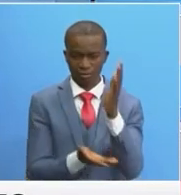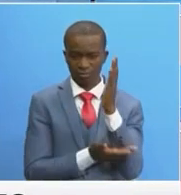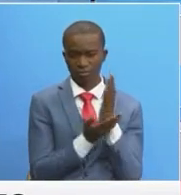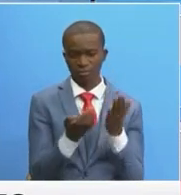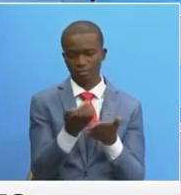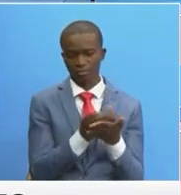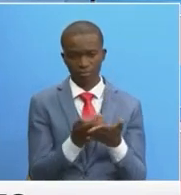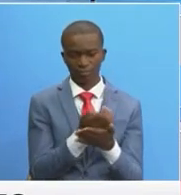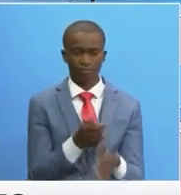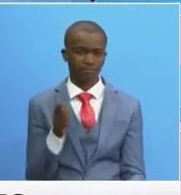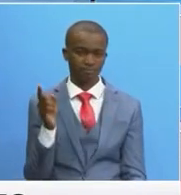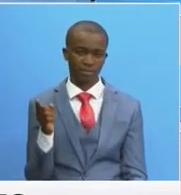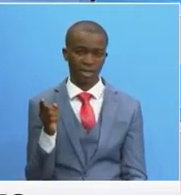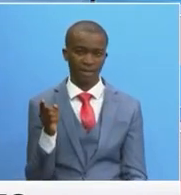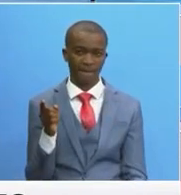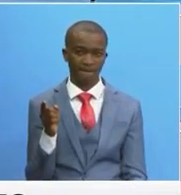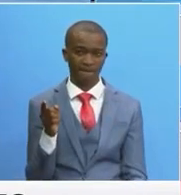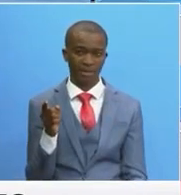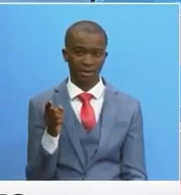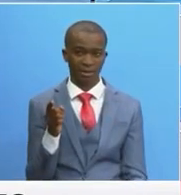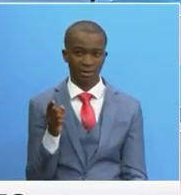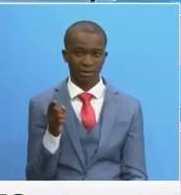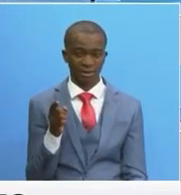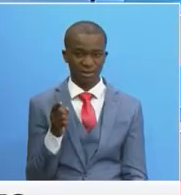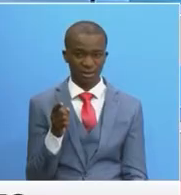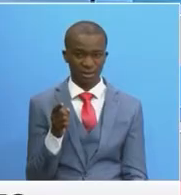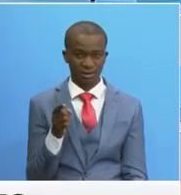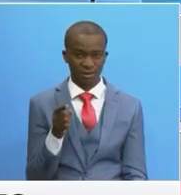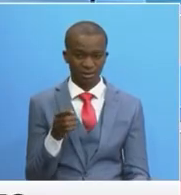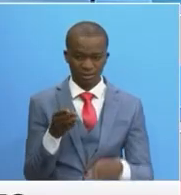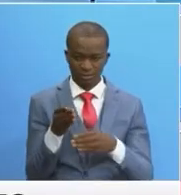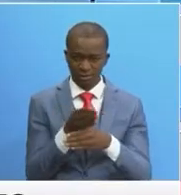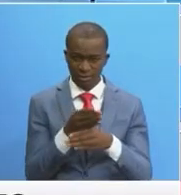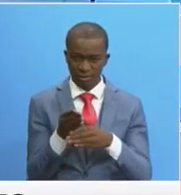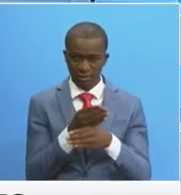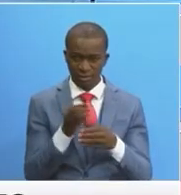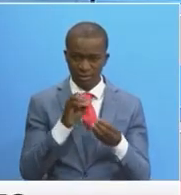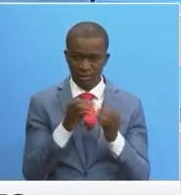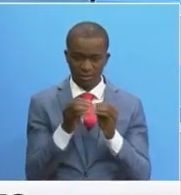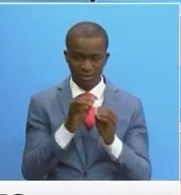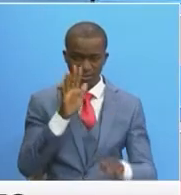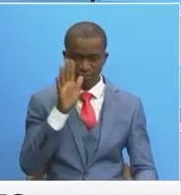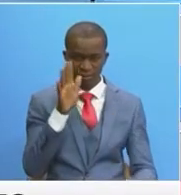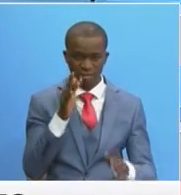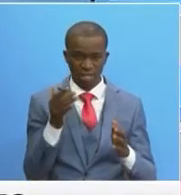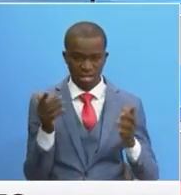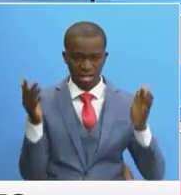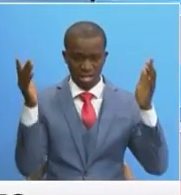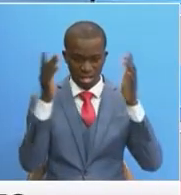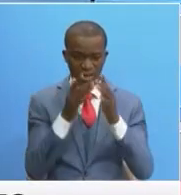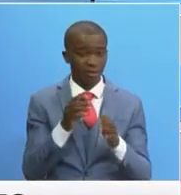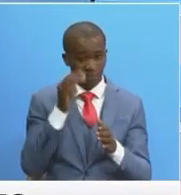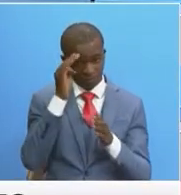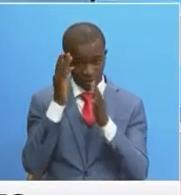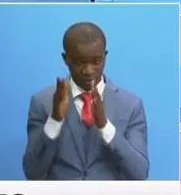District Chamber of Commerce and Industry 5th Annual Awards Gala Night, Mr. Mlenga said supporting locally